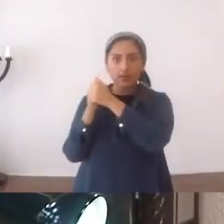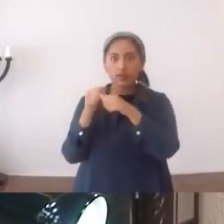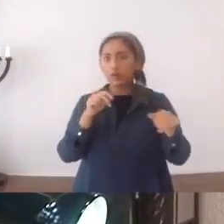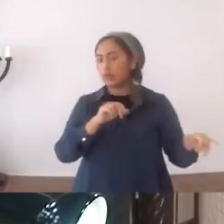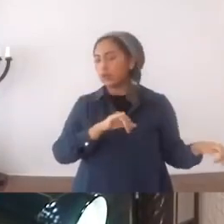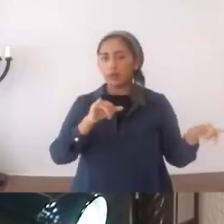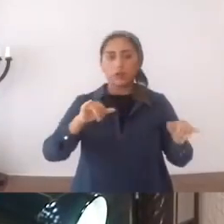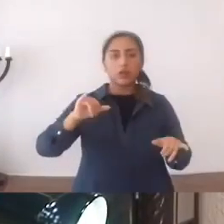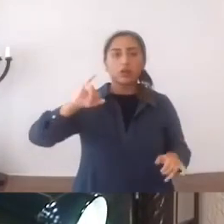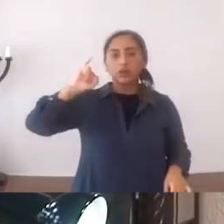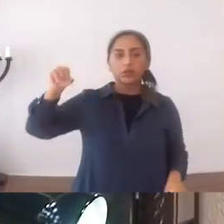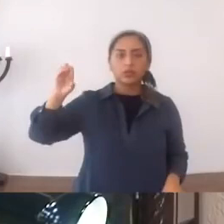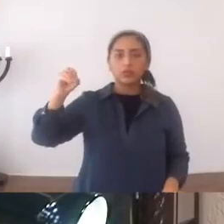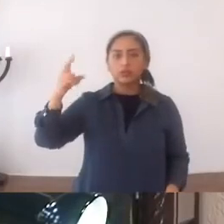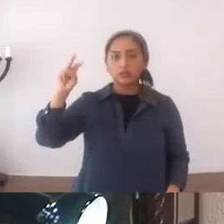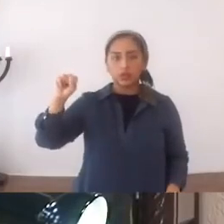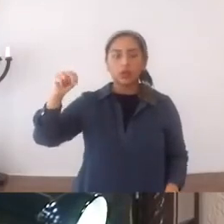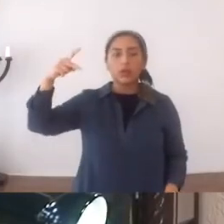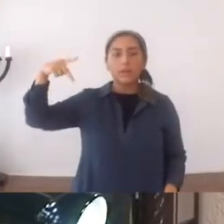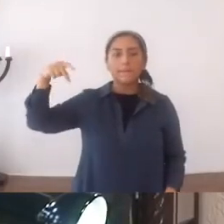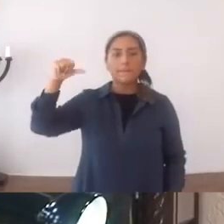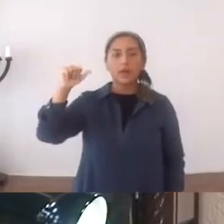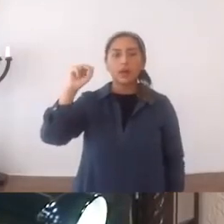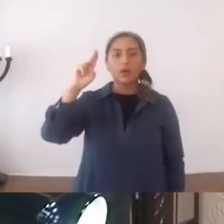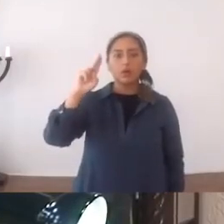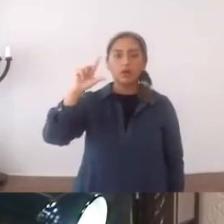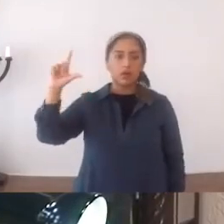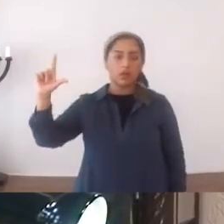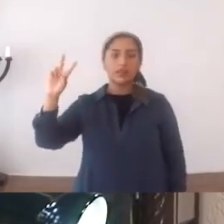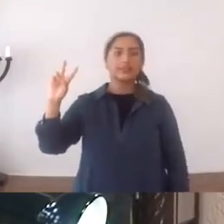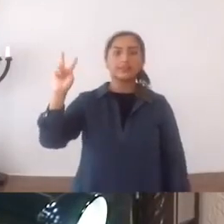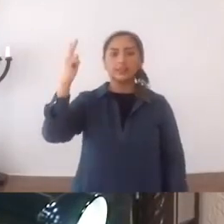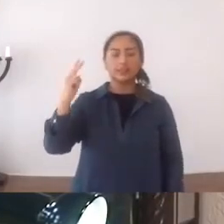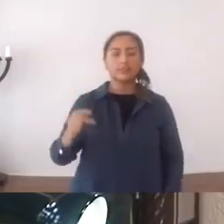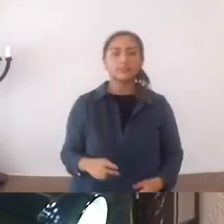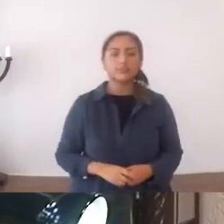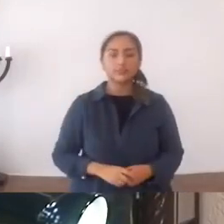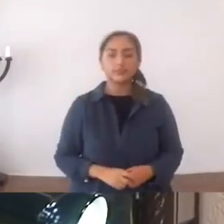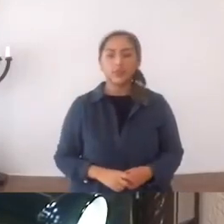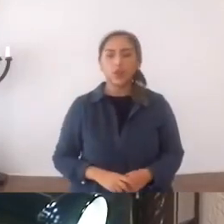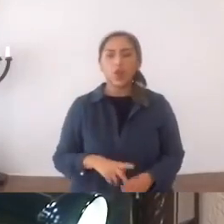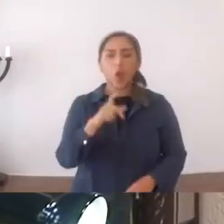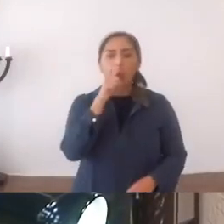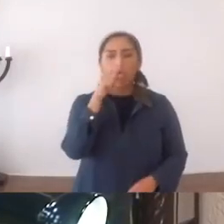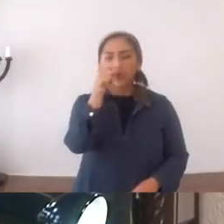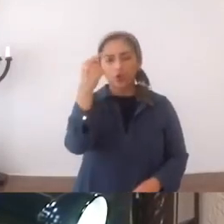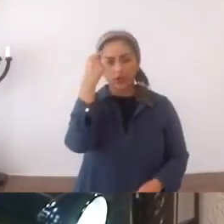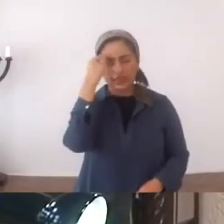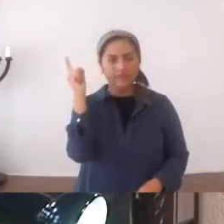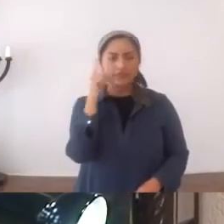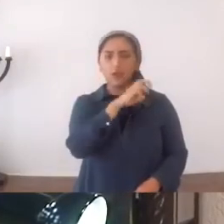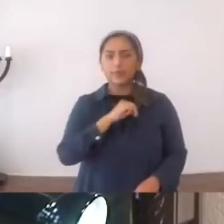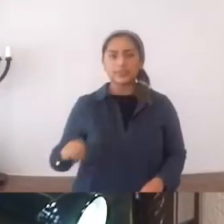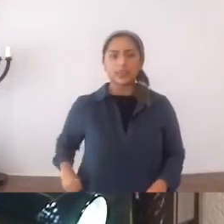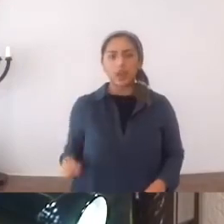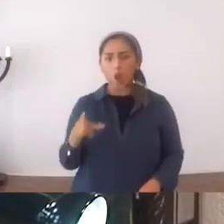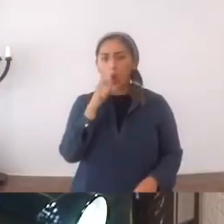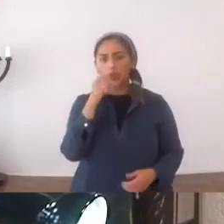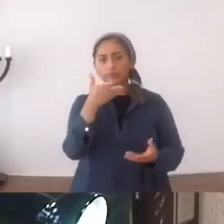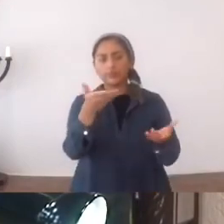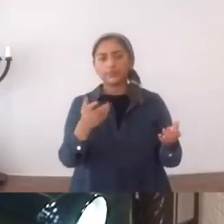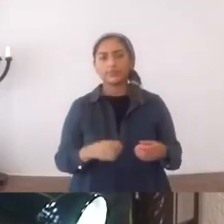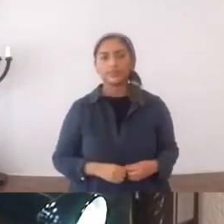multitudes to reunite so como many Juan Pablo multitudes II. just as John Paul II, Ningún líder. not any leader. ¿Quién que se te ocurre que